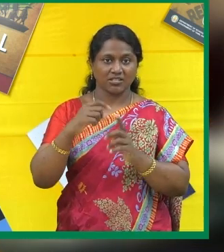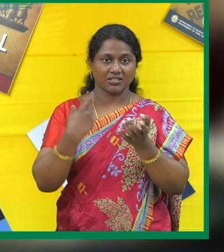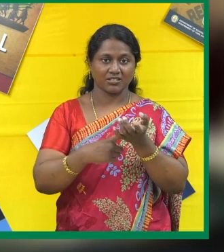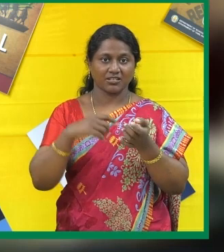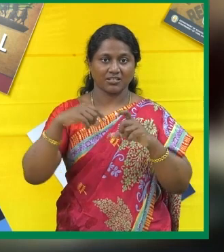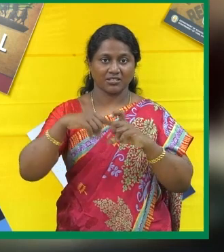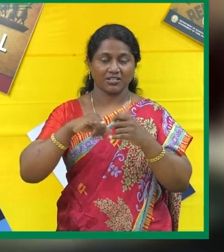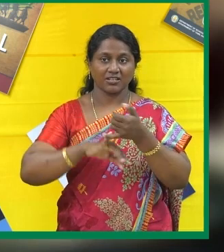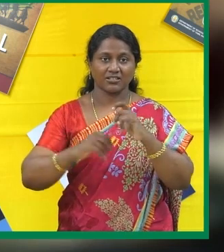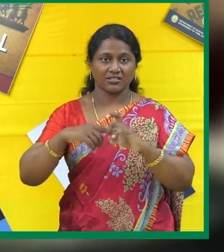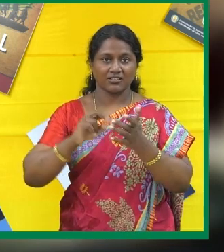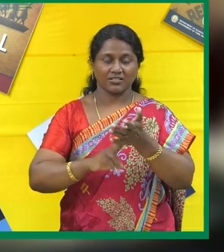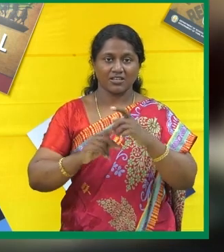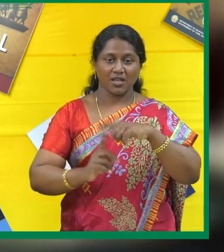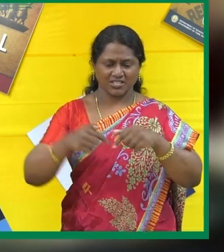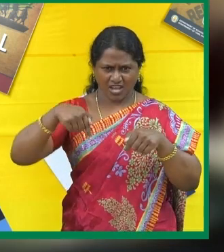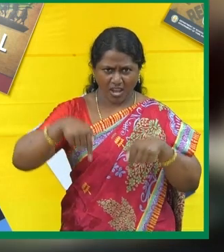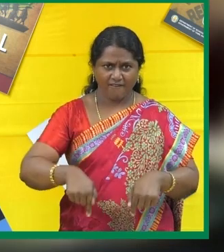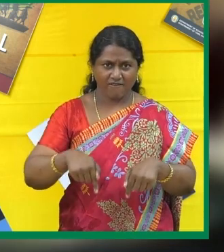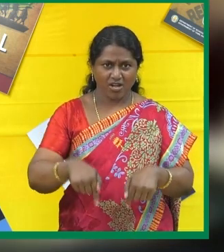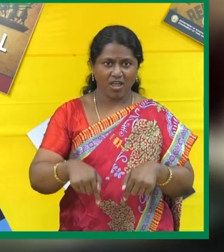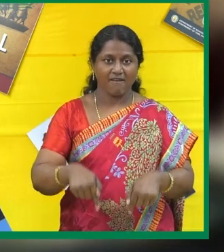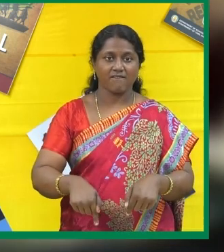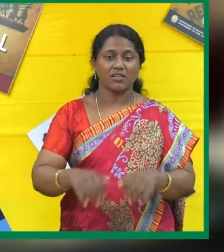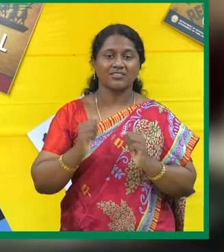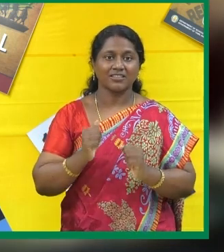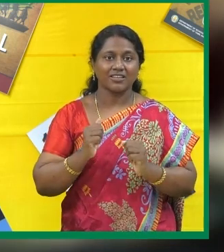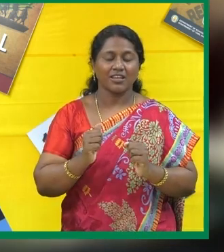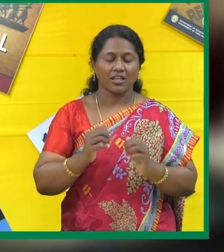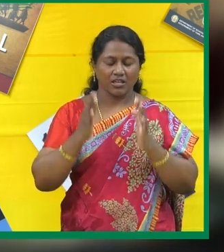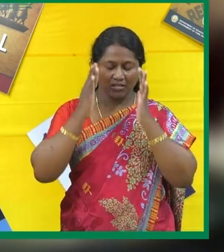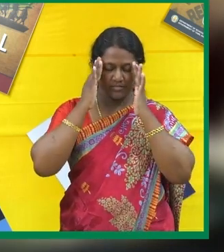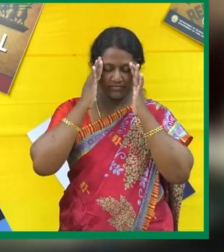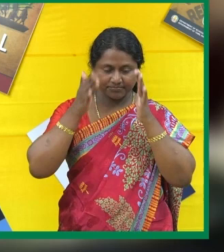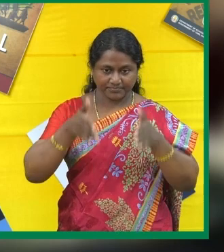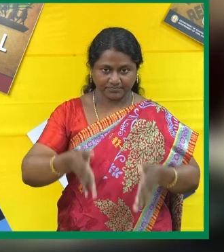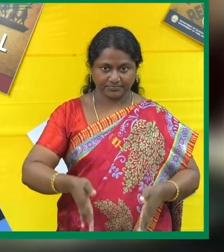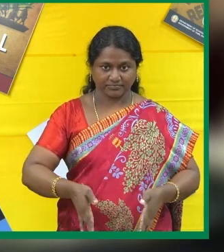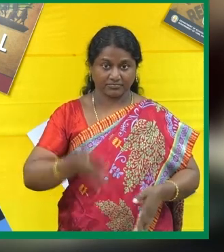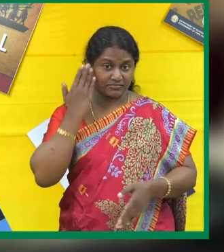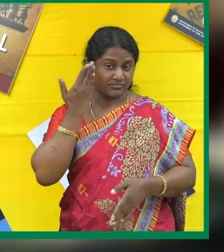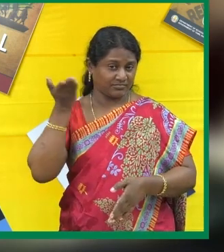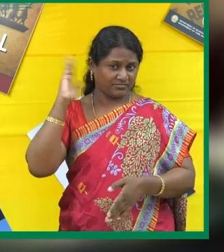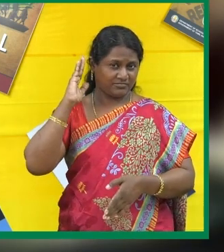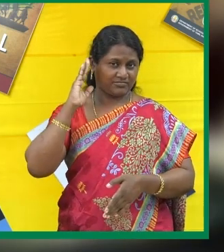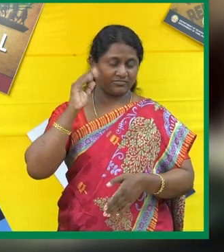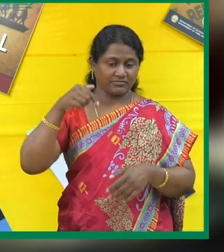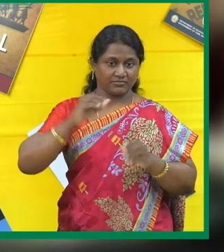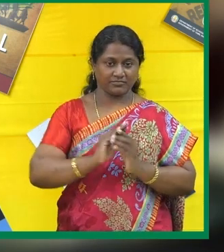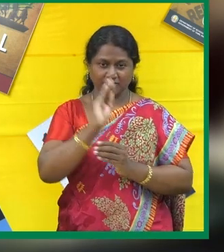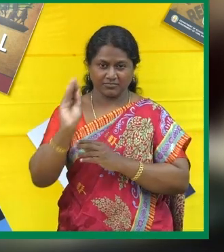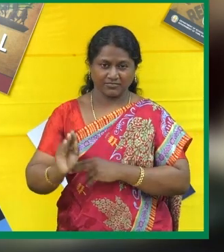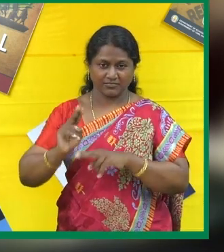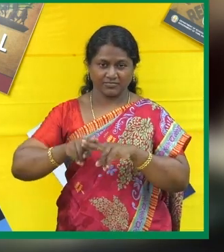but have the cheer in your present. Keep on going with cheers in